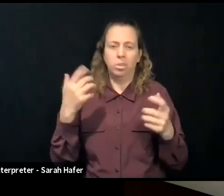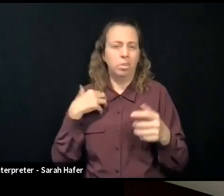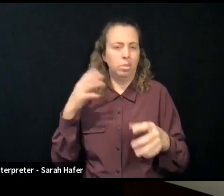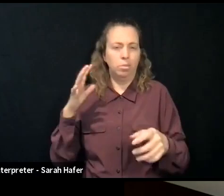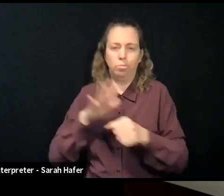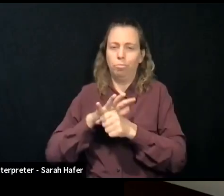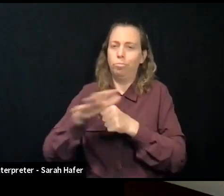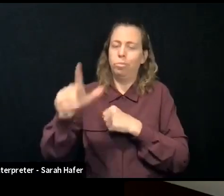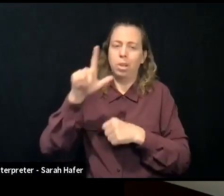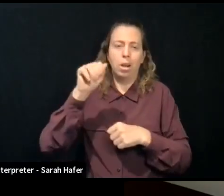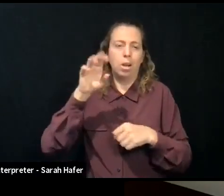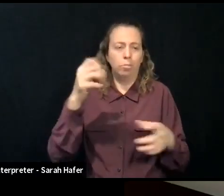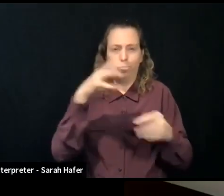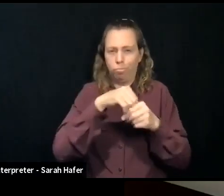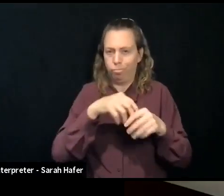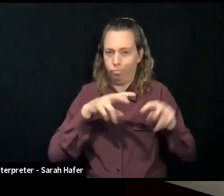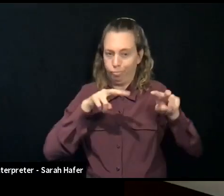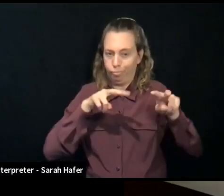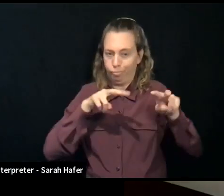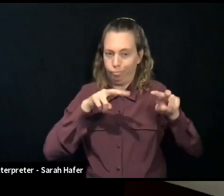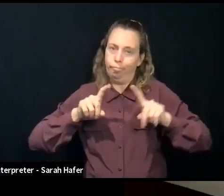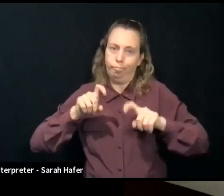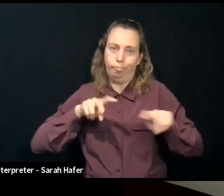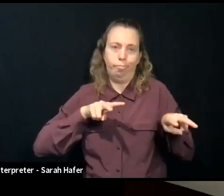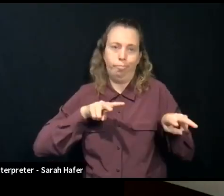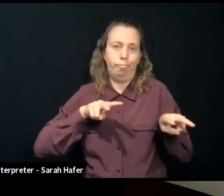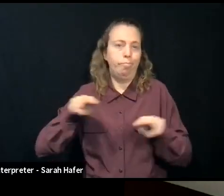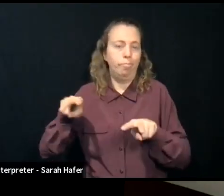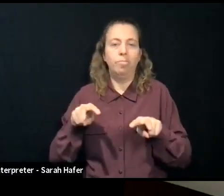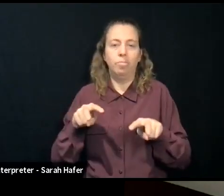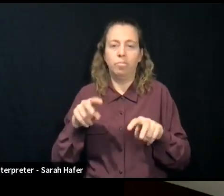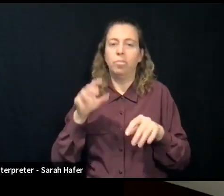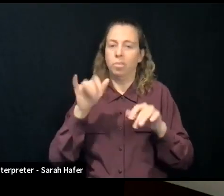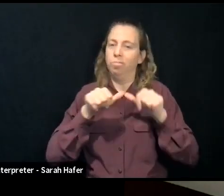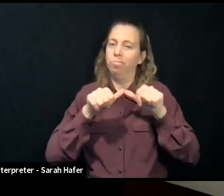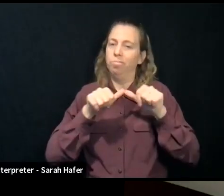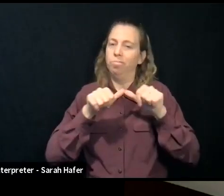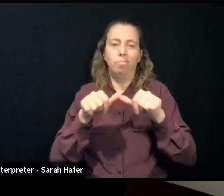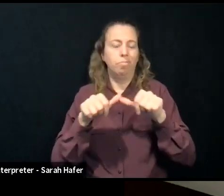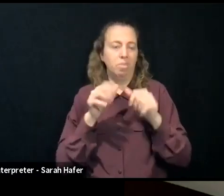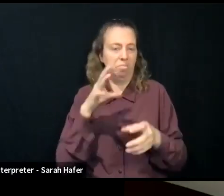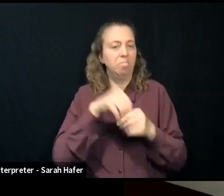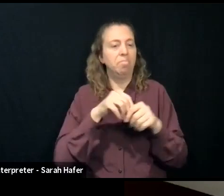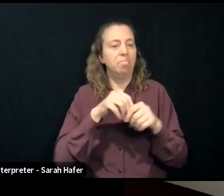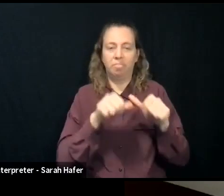aim to do. Next question is from Jill. If the vaccine doesn't stop the transmission of